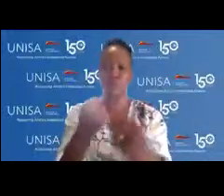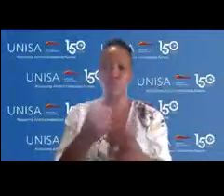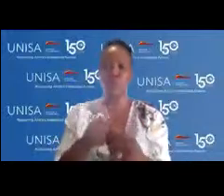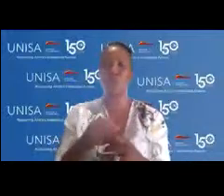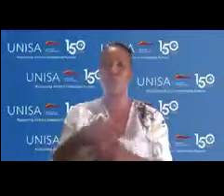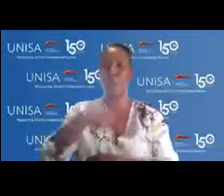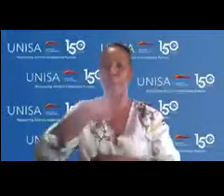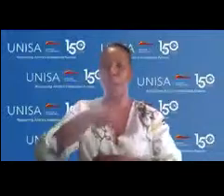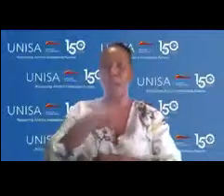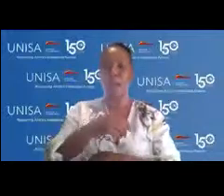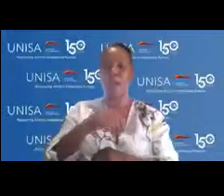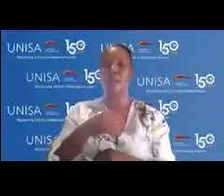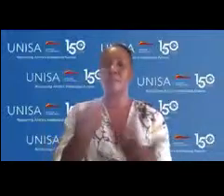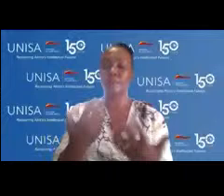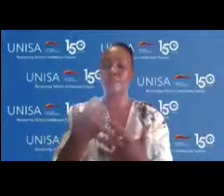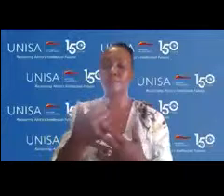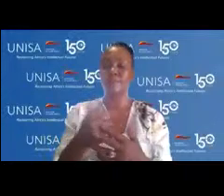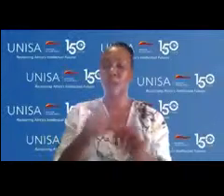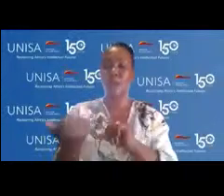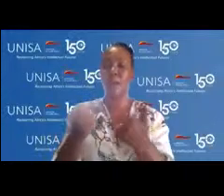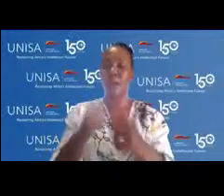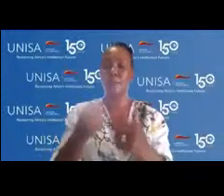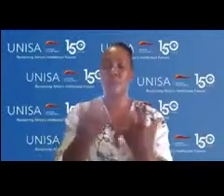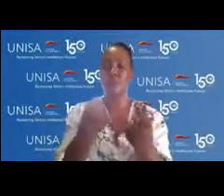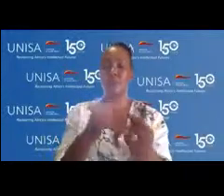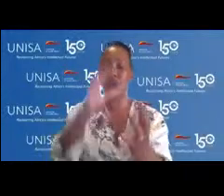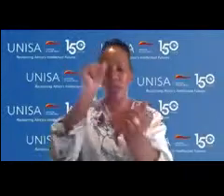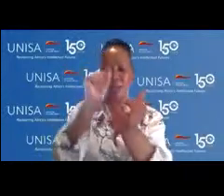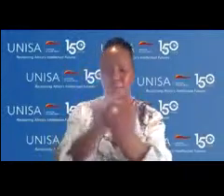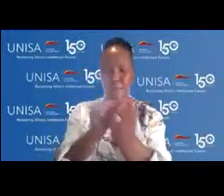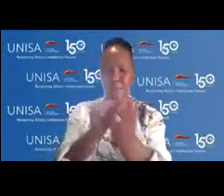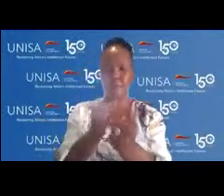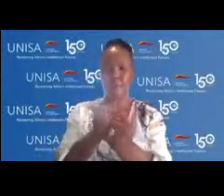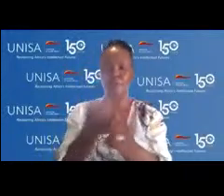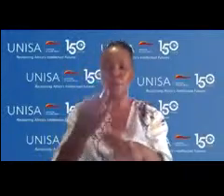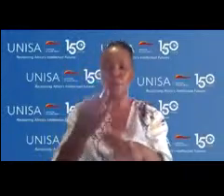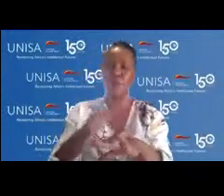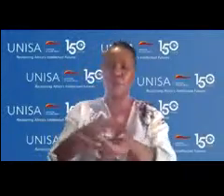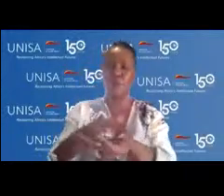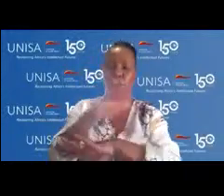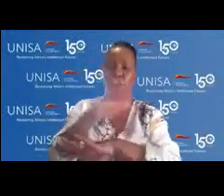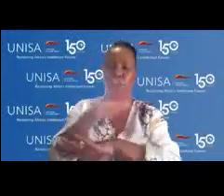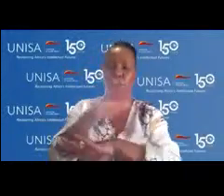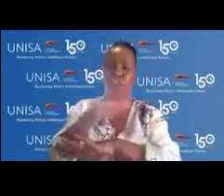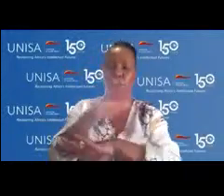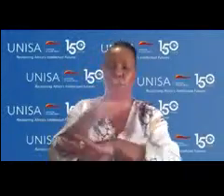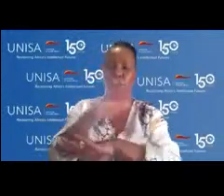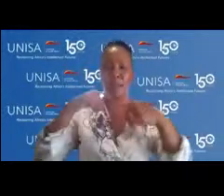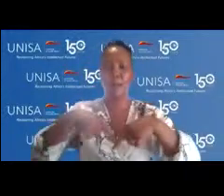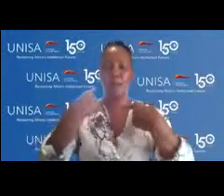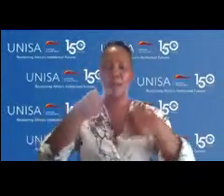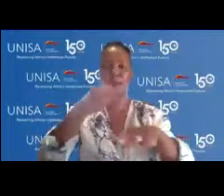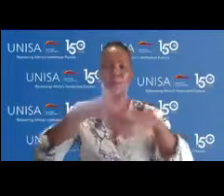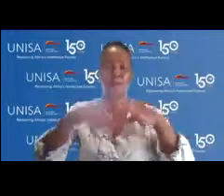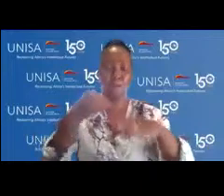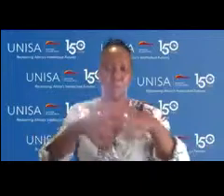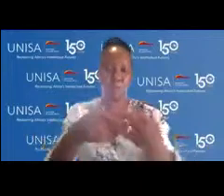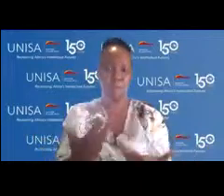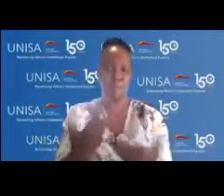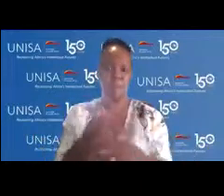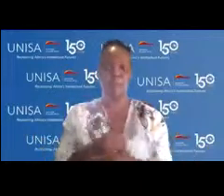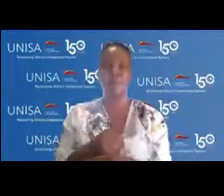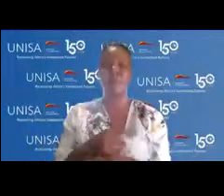do assignments and work, things that will take a lot of space, you use your My Life email. And the nice thing about